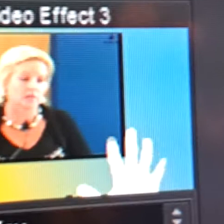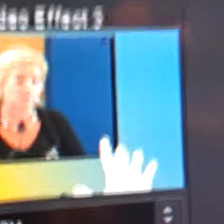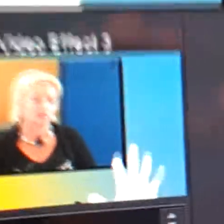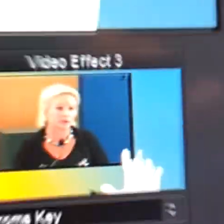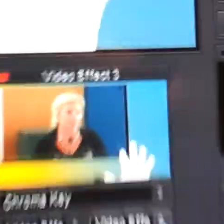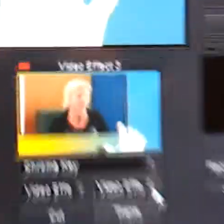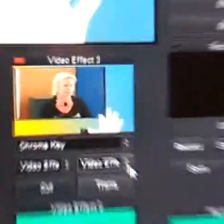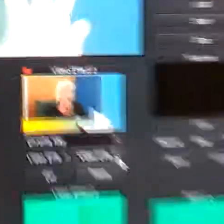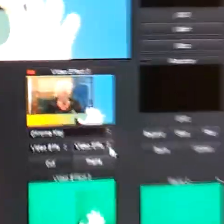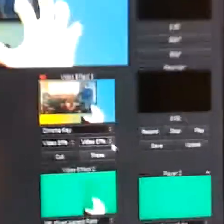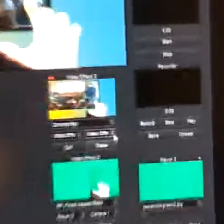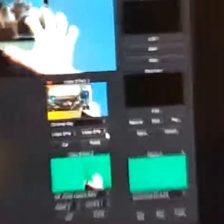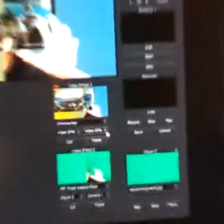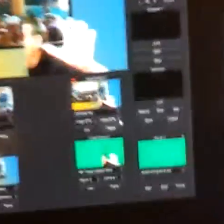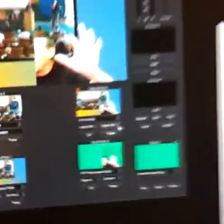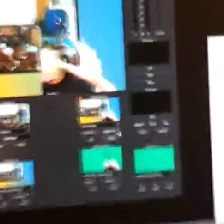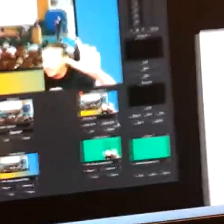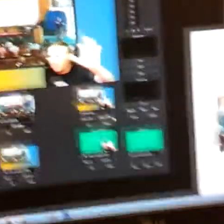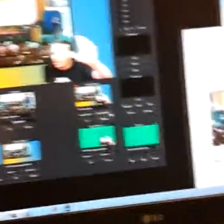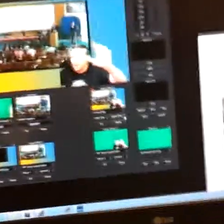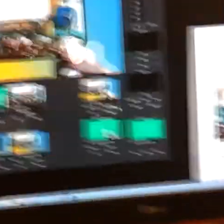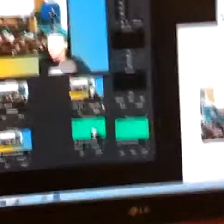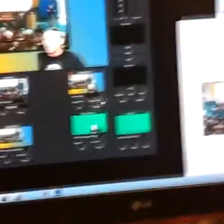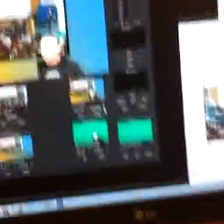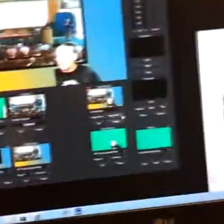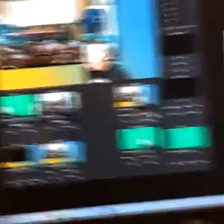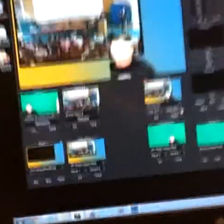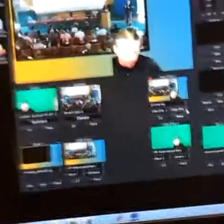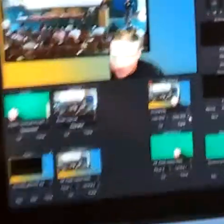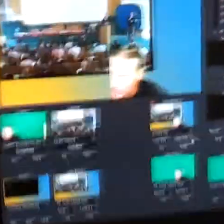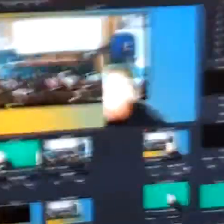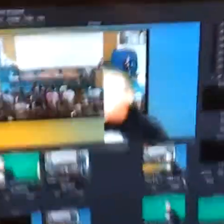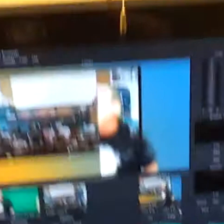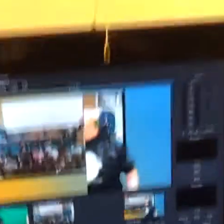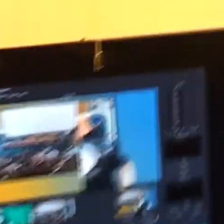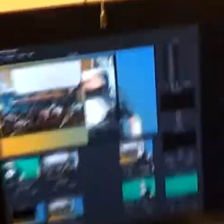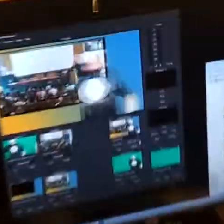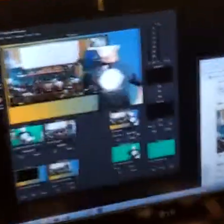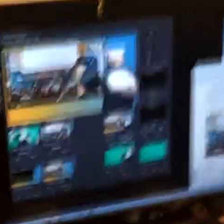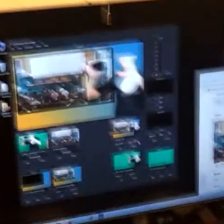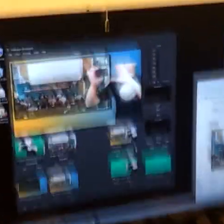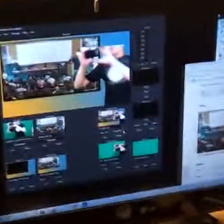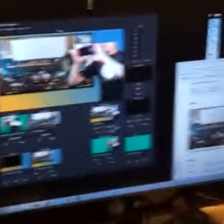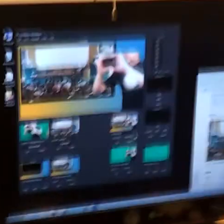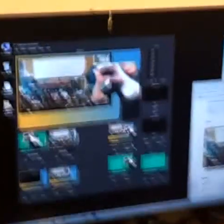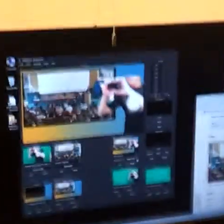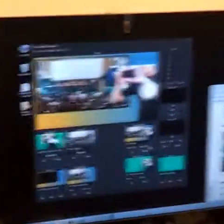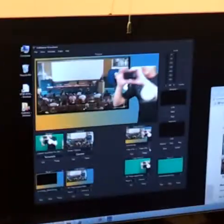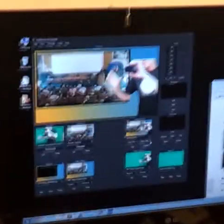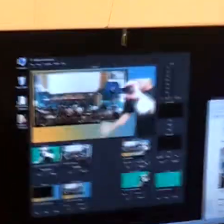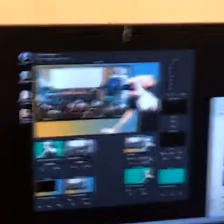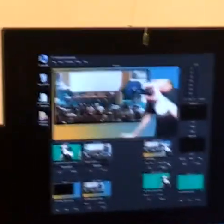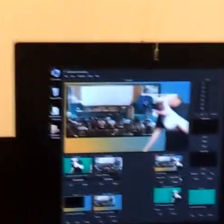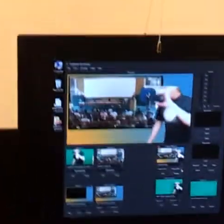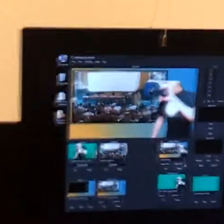there you can see it okay and normally in a situation the signer is